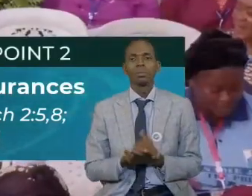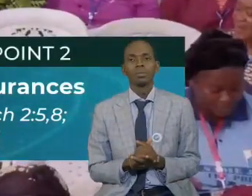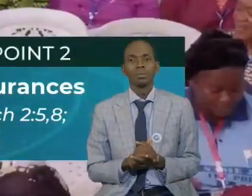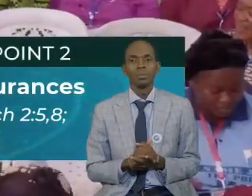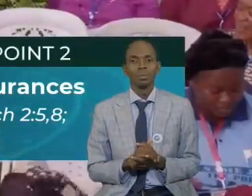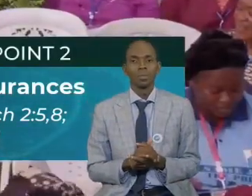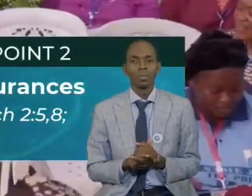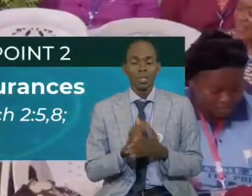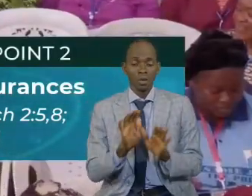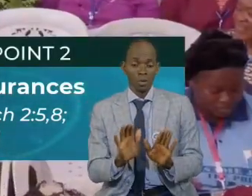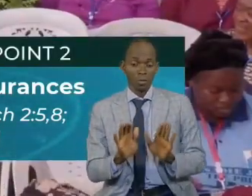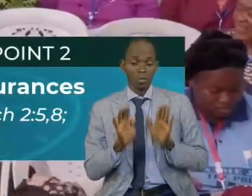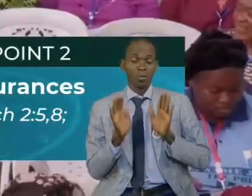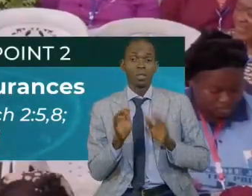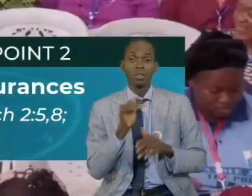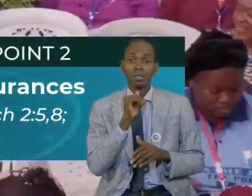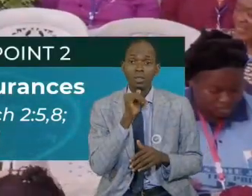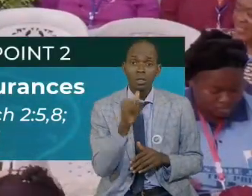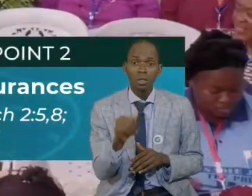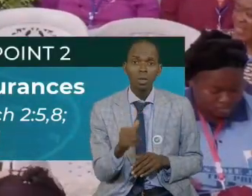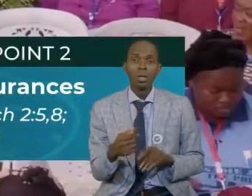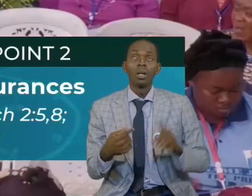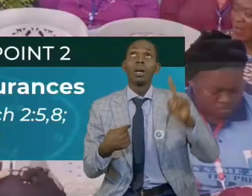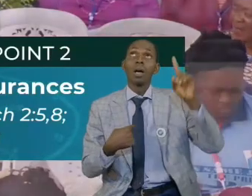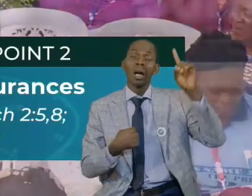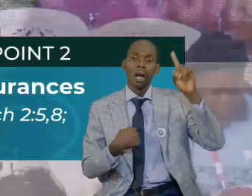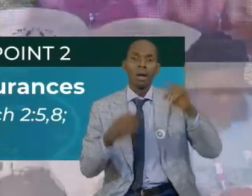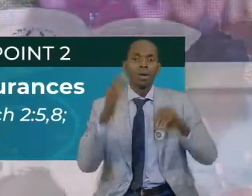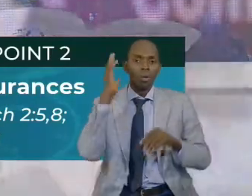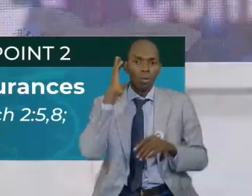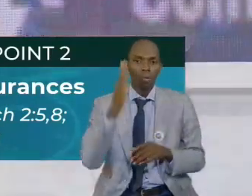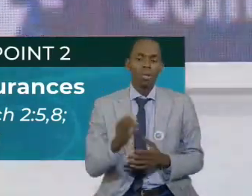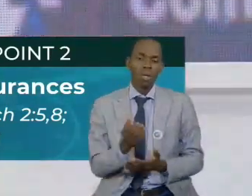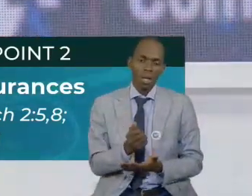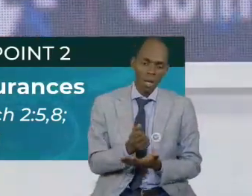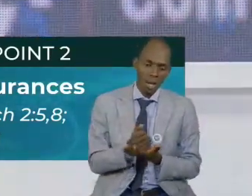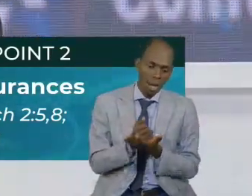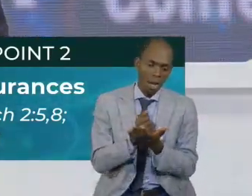Fear not, I will help thee.